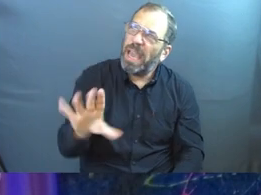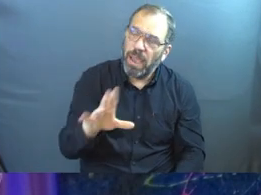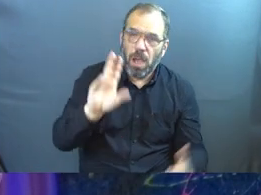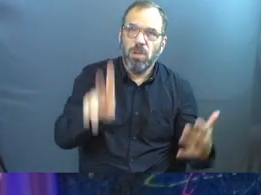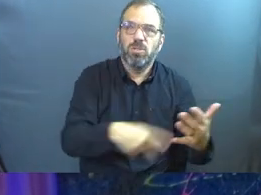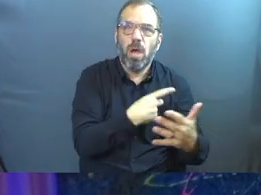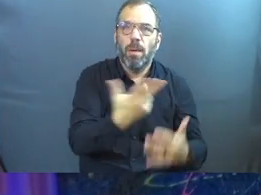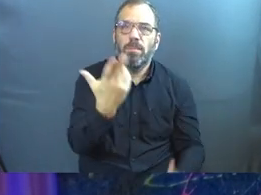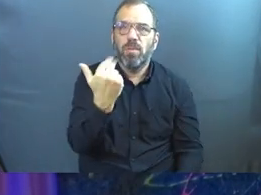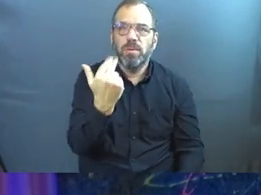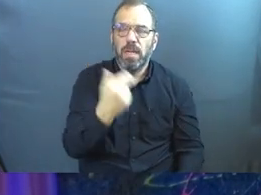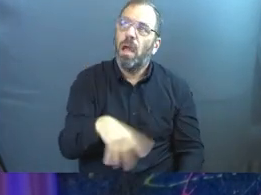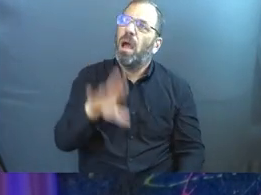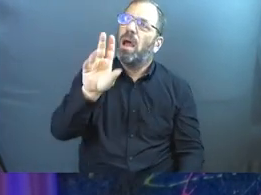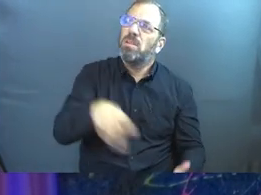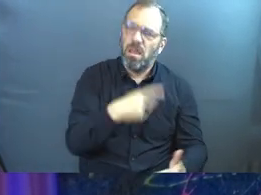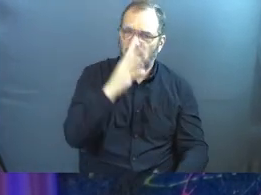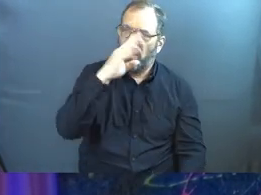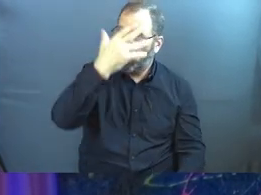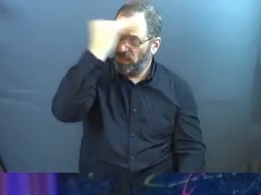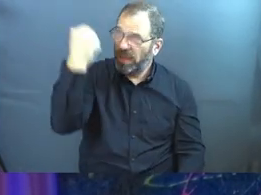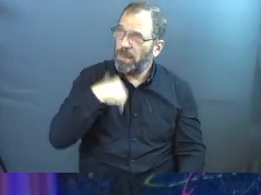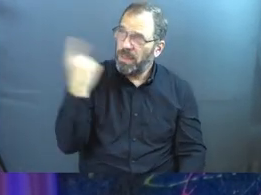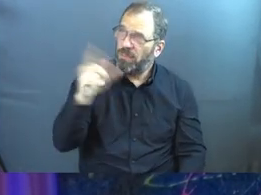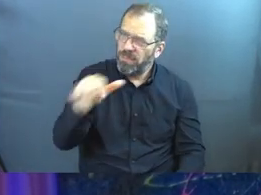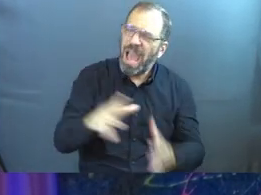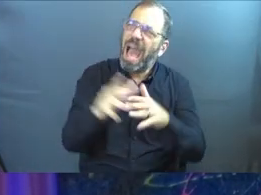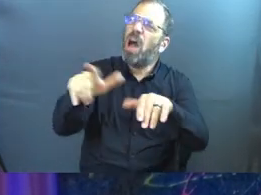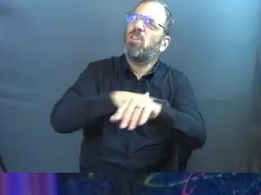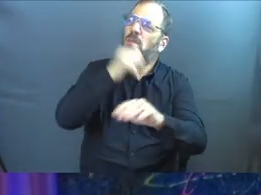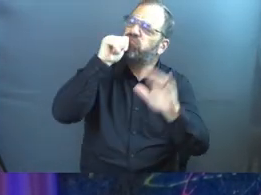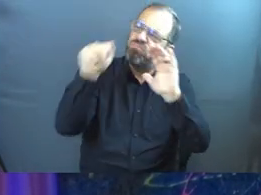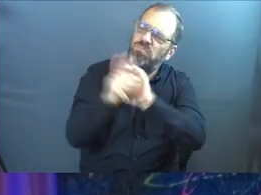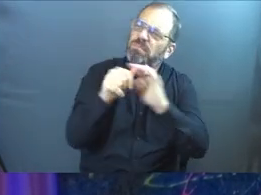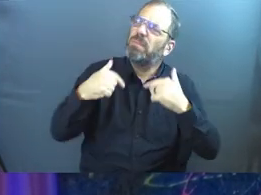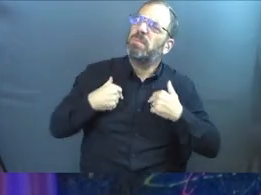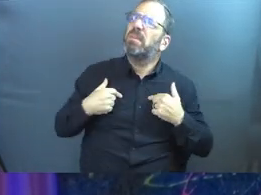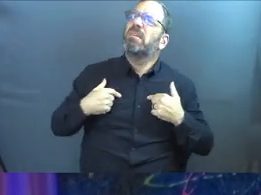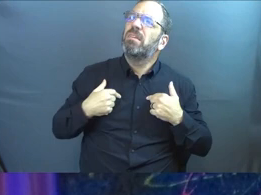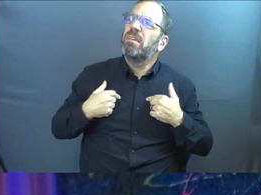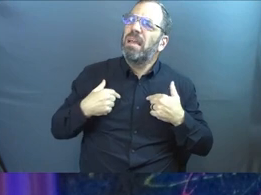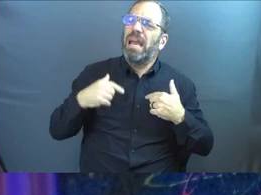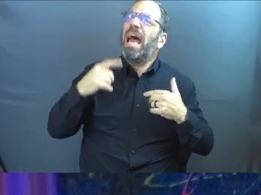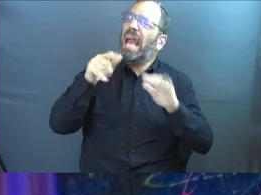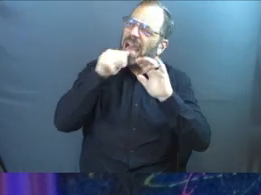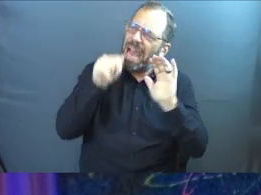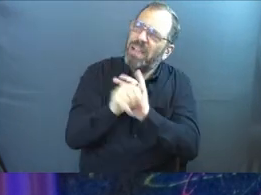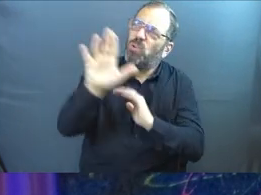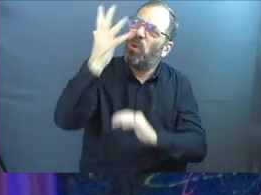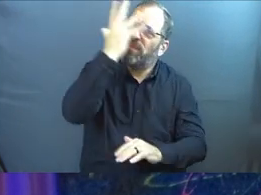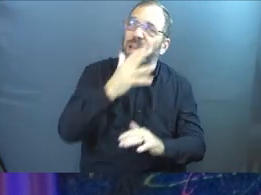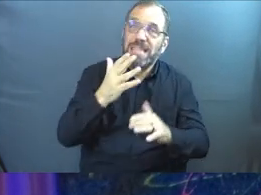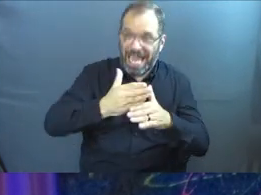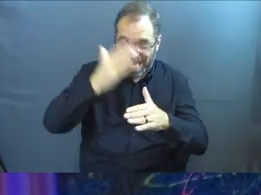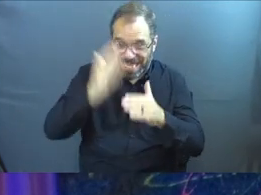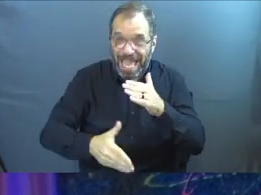Psalm 13, David says, God, will you forget me forever? How long will you hide your face from me? And then you get to the end of that